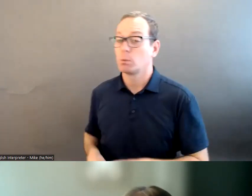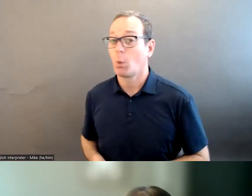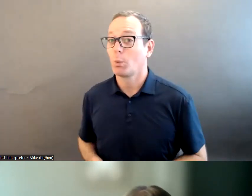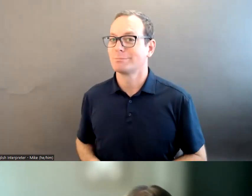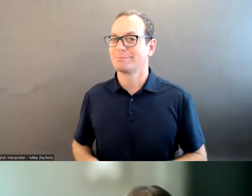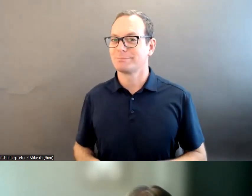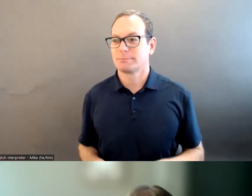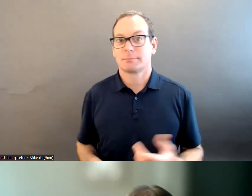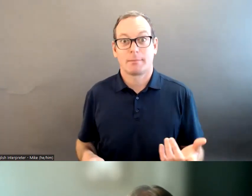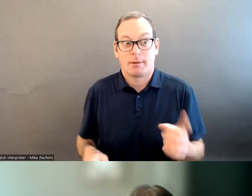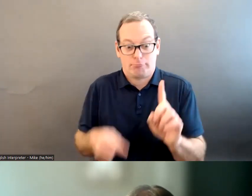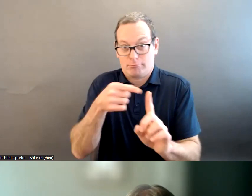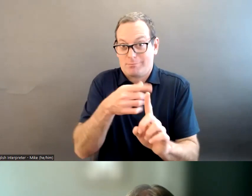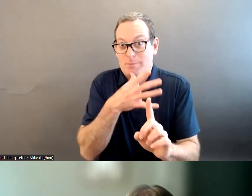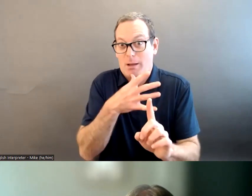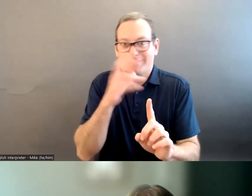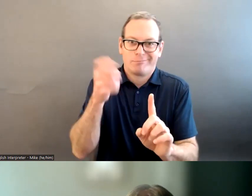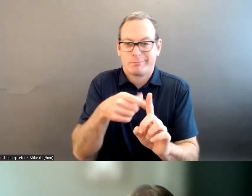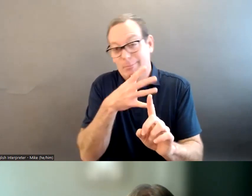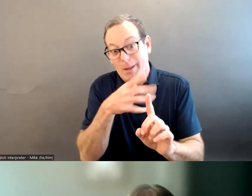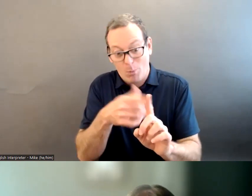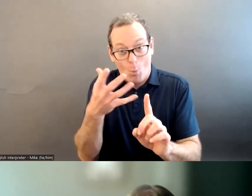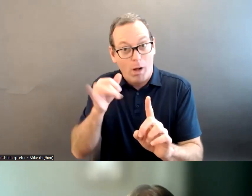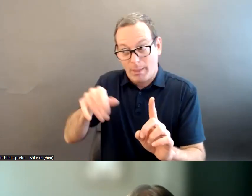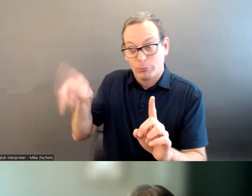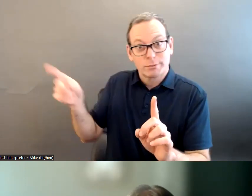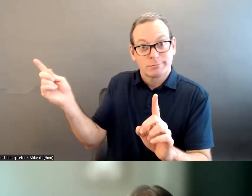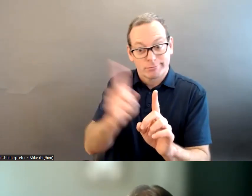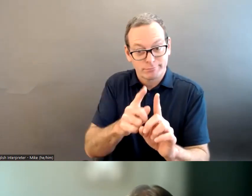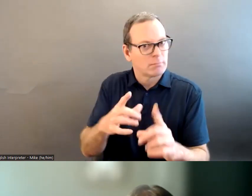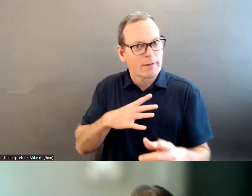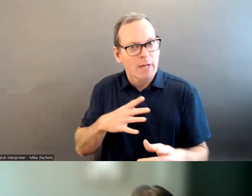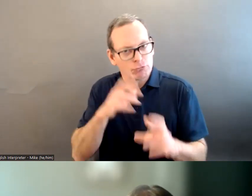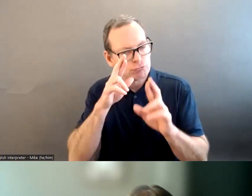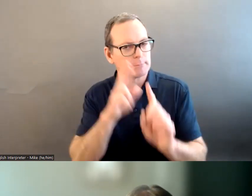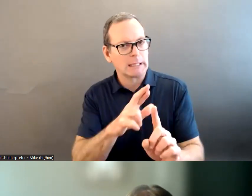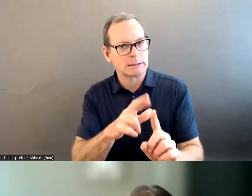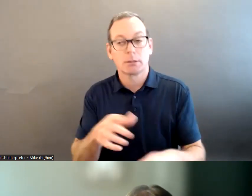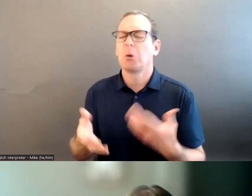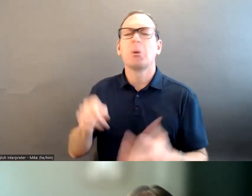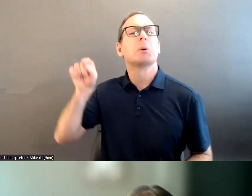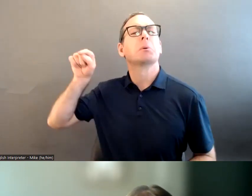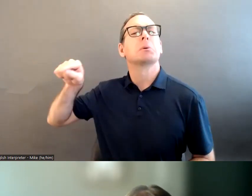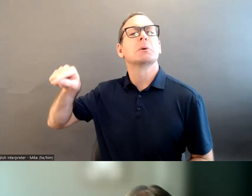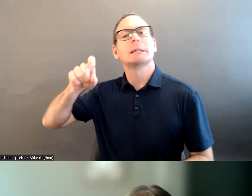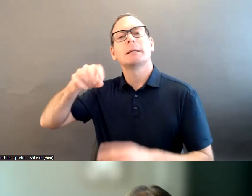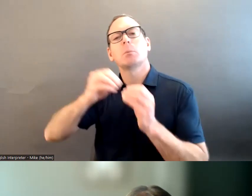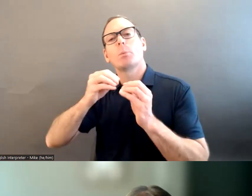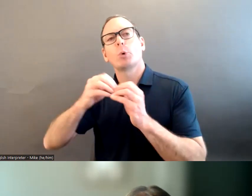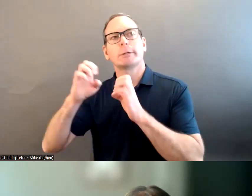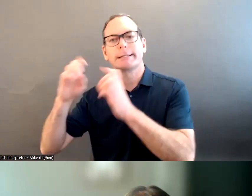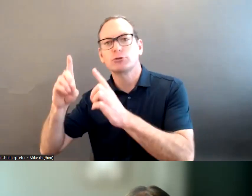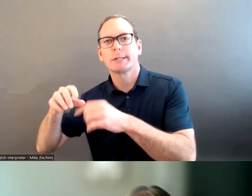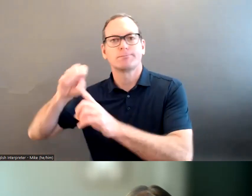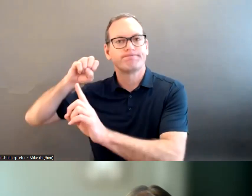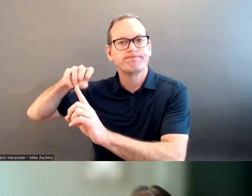some education or some better communication with how to work with mom. And to be clear too, agitation,